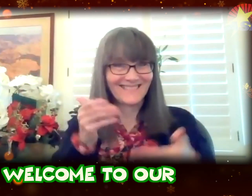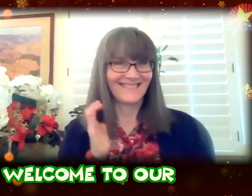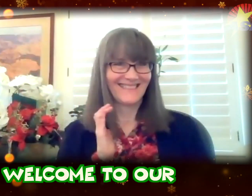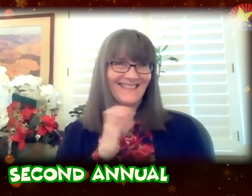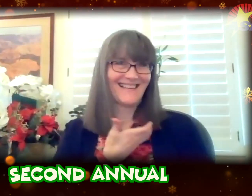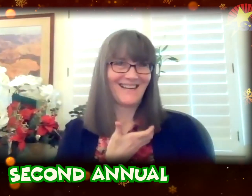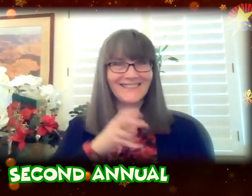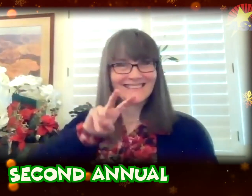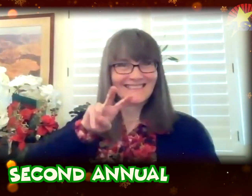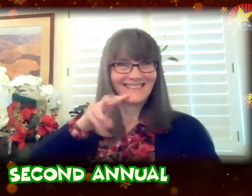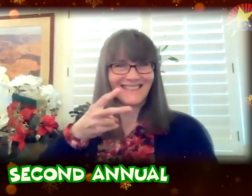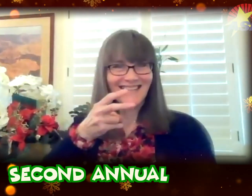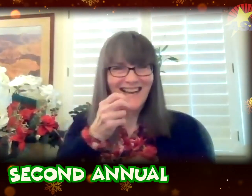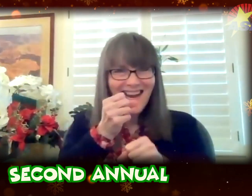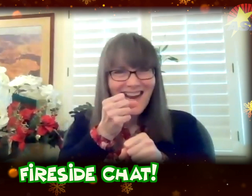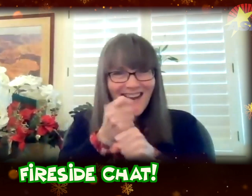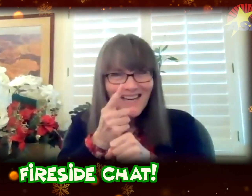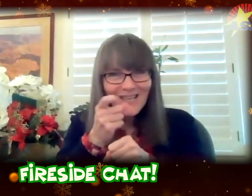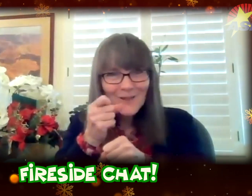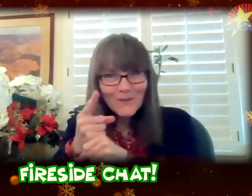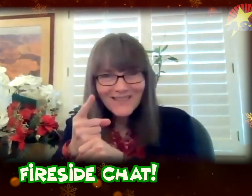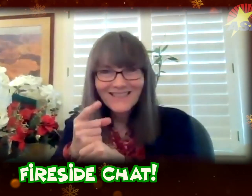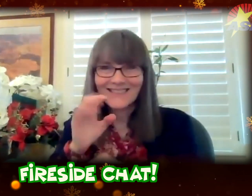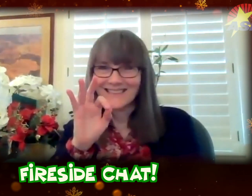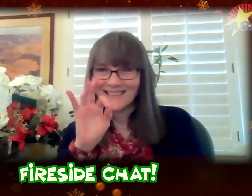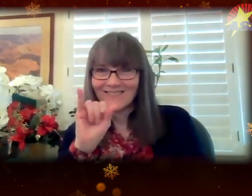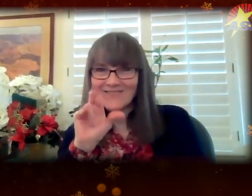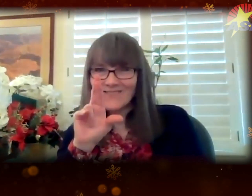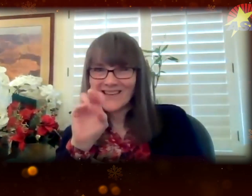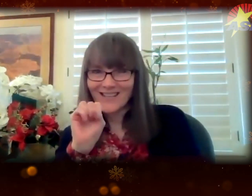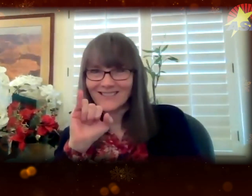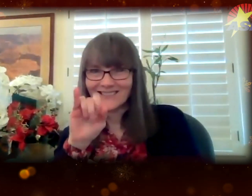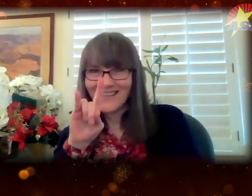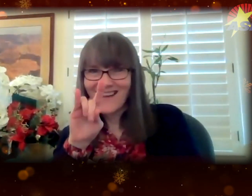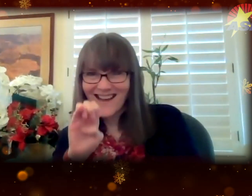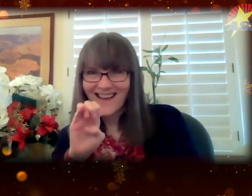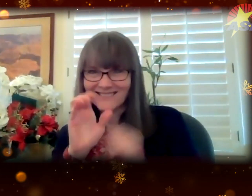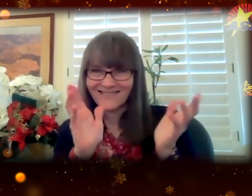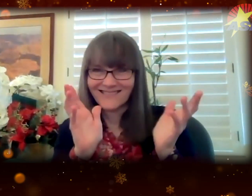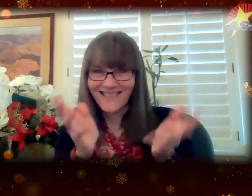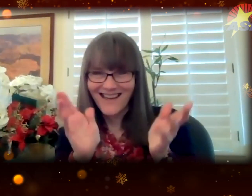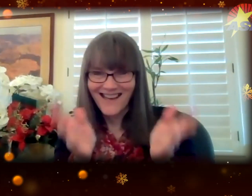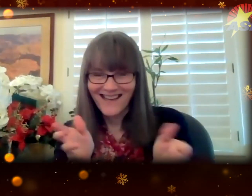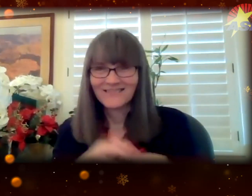to our second annual Fireside Chat.